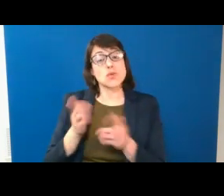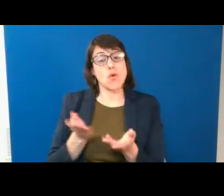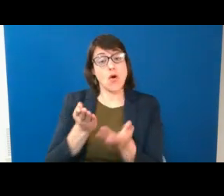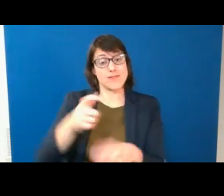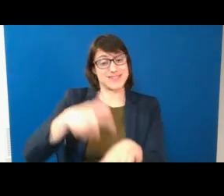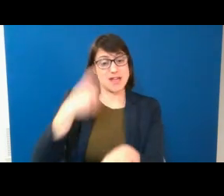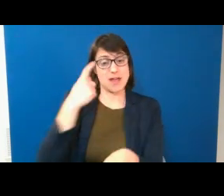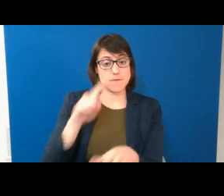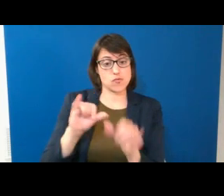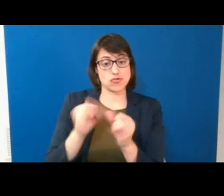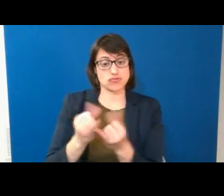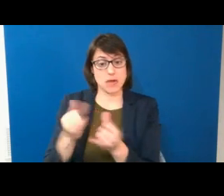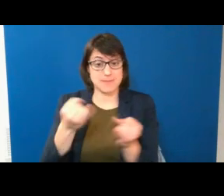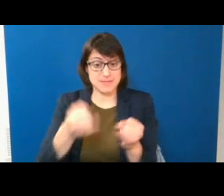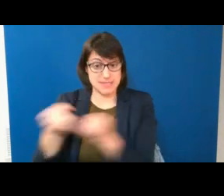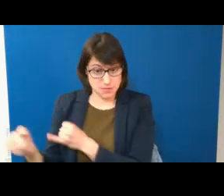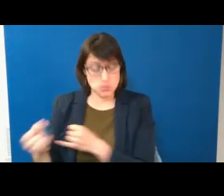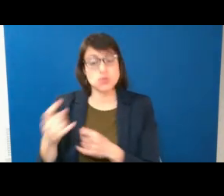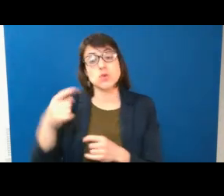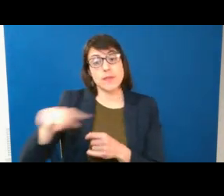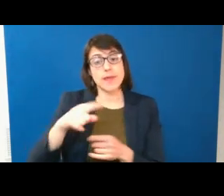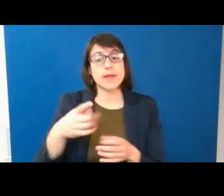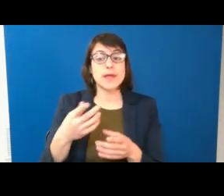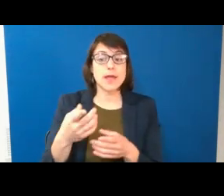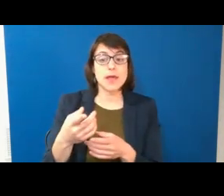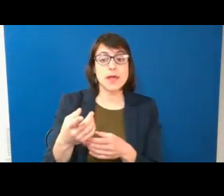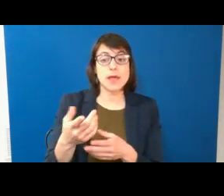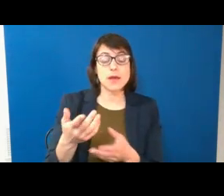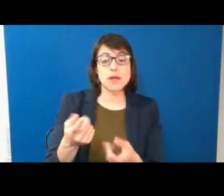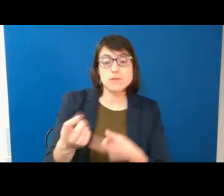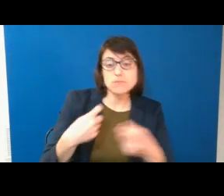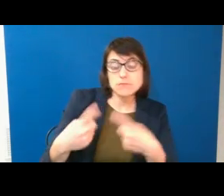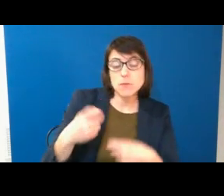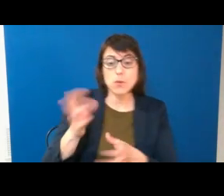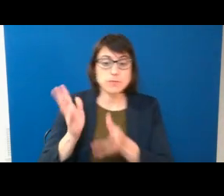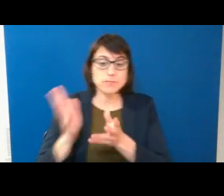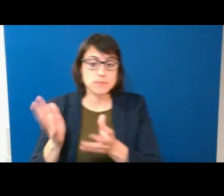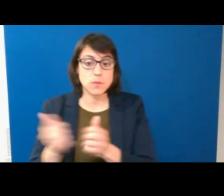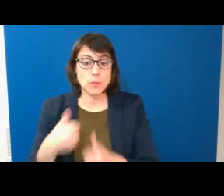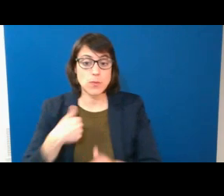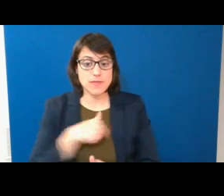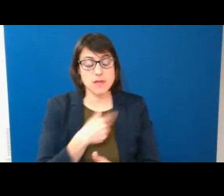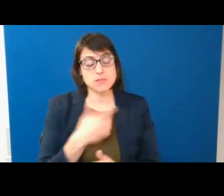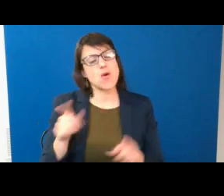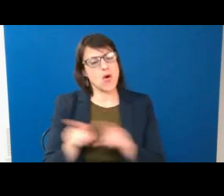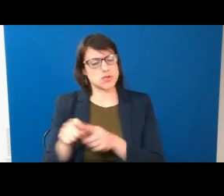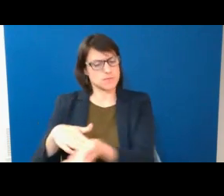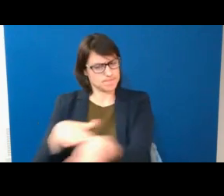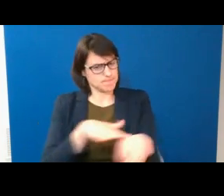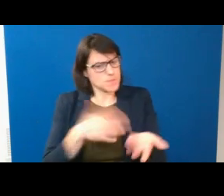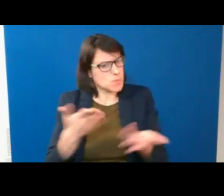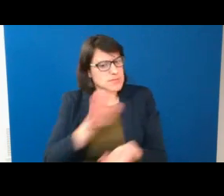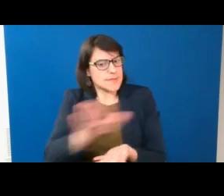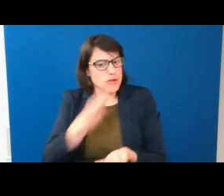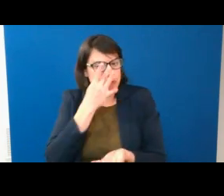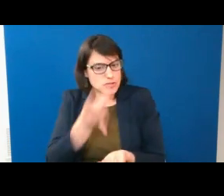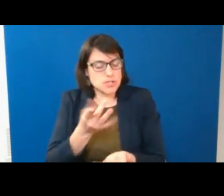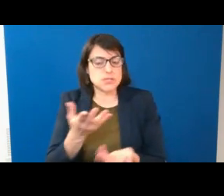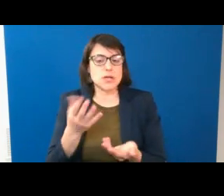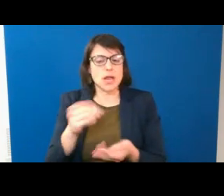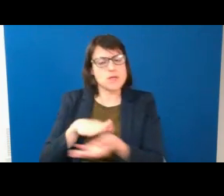able to come and speak with us or ask any kind of questions, and also just to simply gauge their interest and see what needs that they have first and